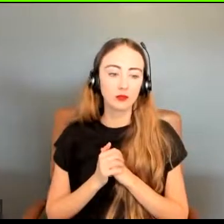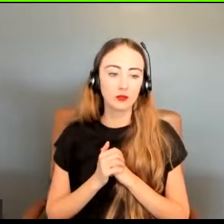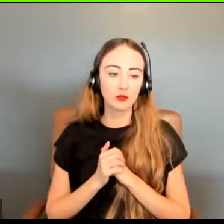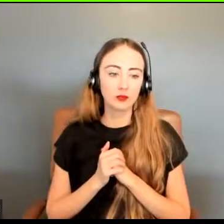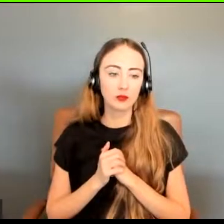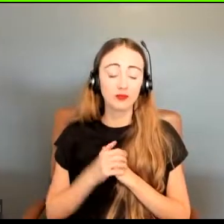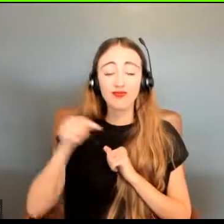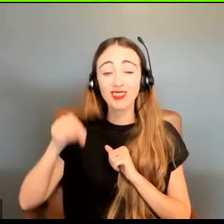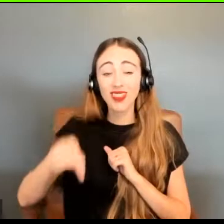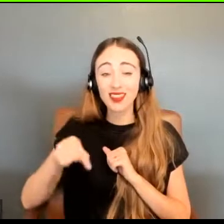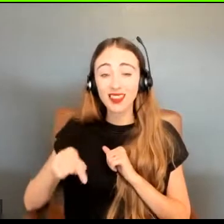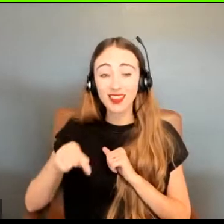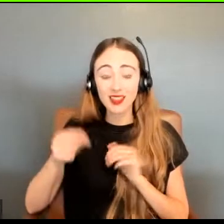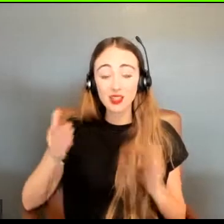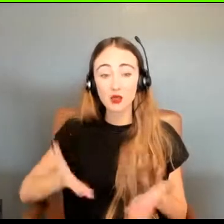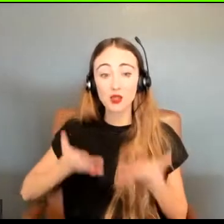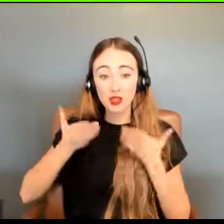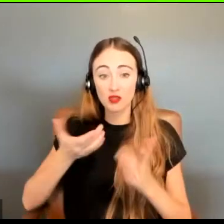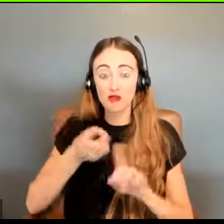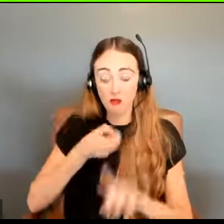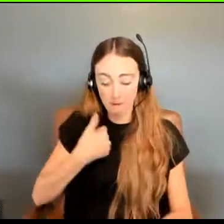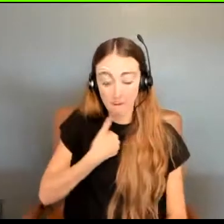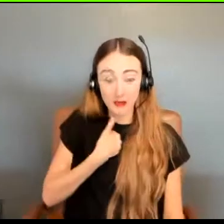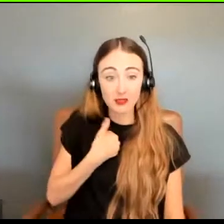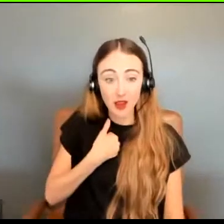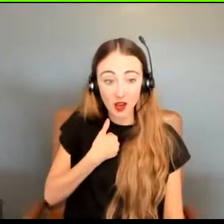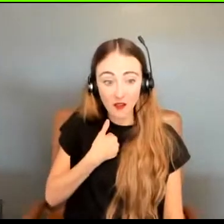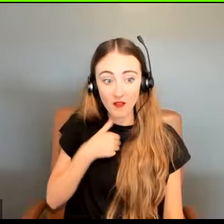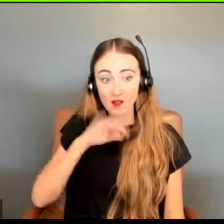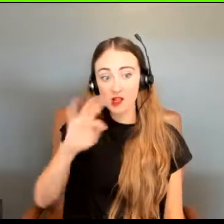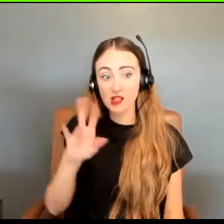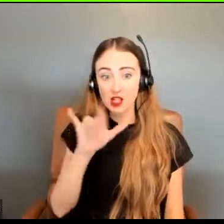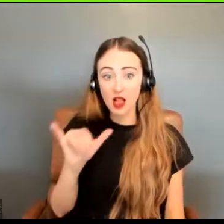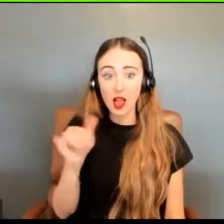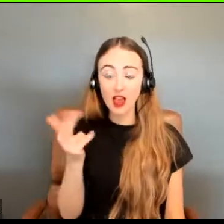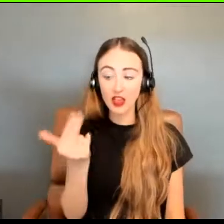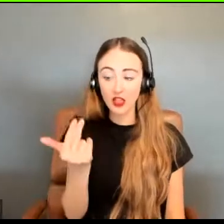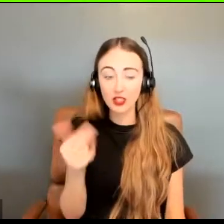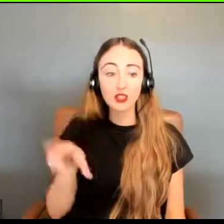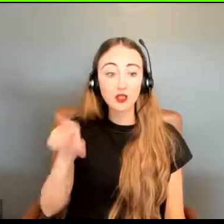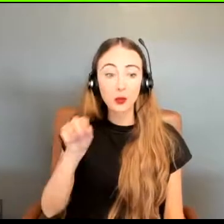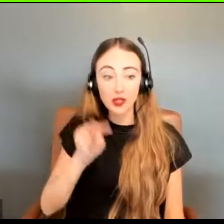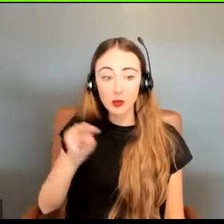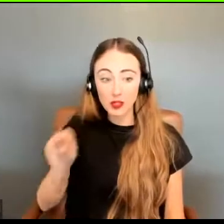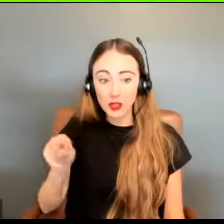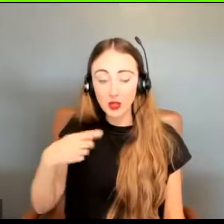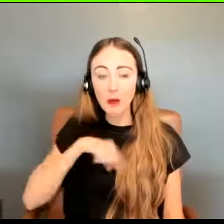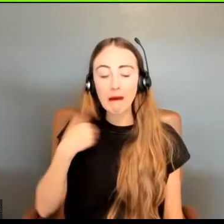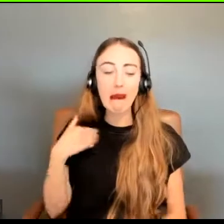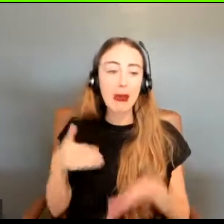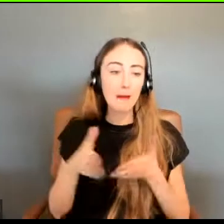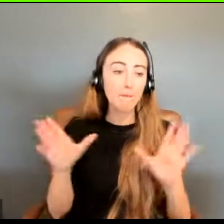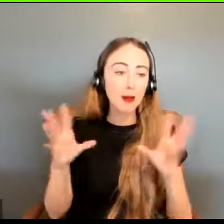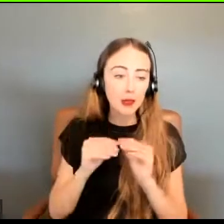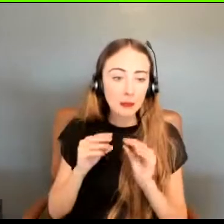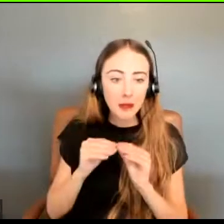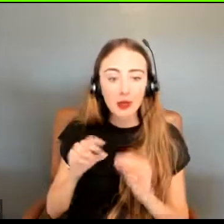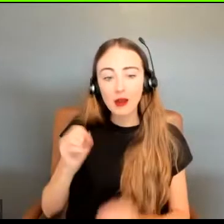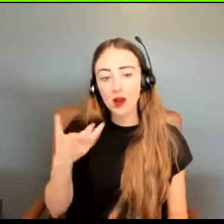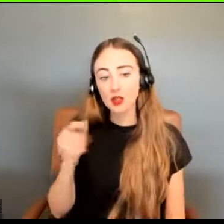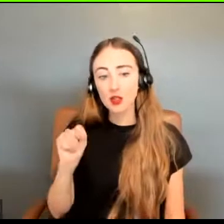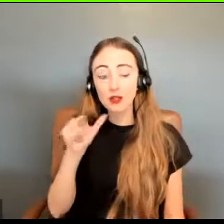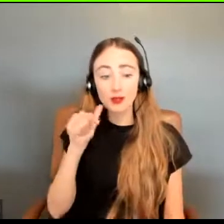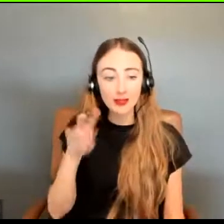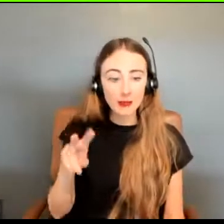This legislation was introduced by me on July 13th, 2022. The Committee of the Whole held a public hearing on October